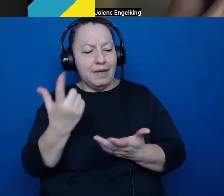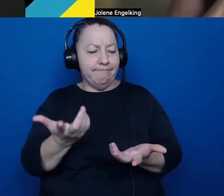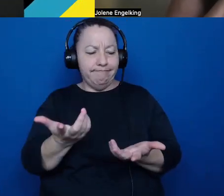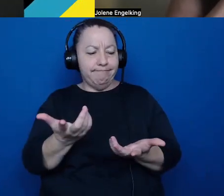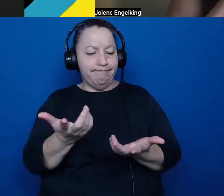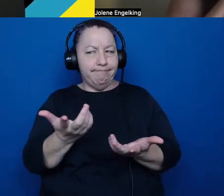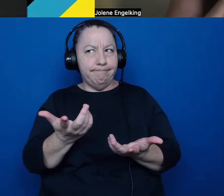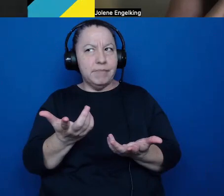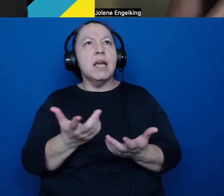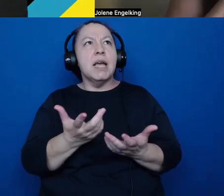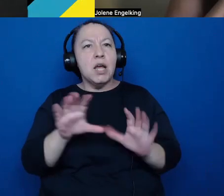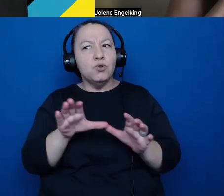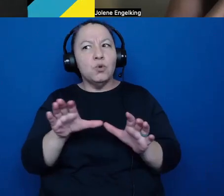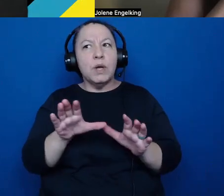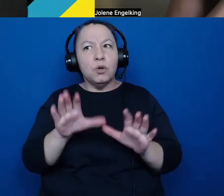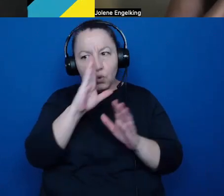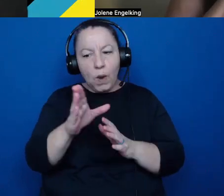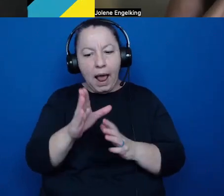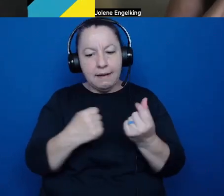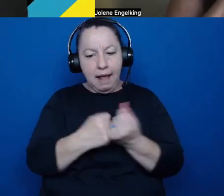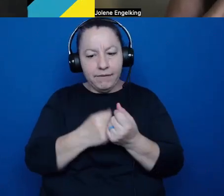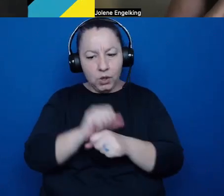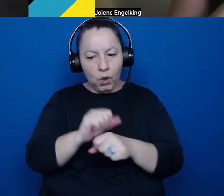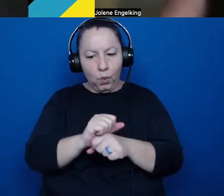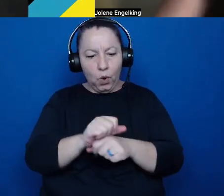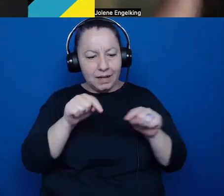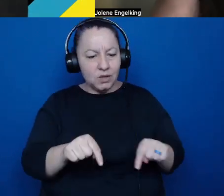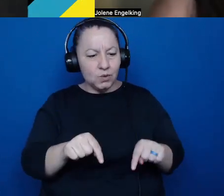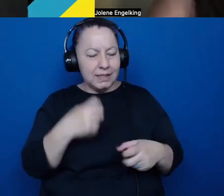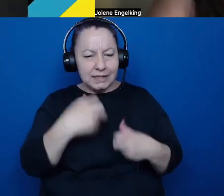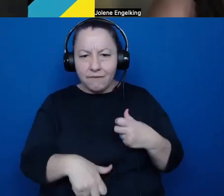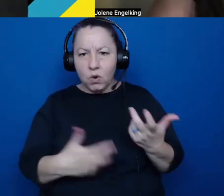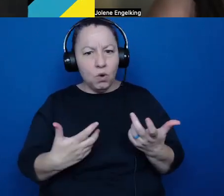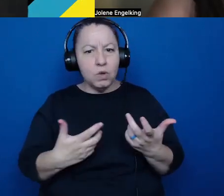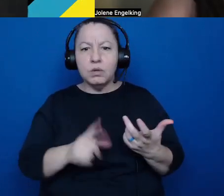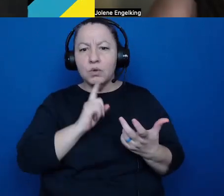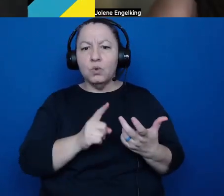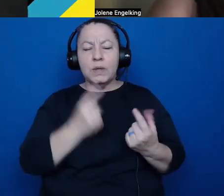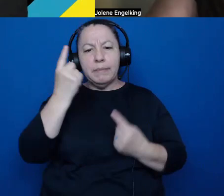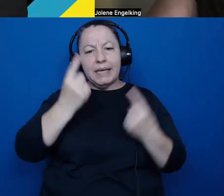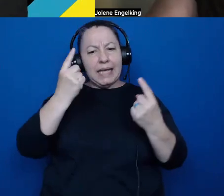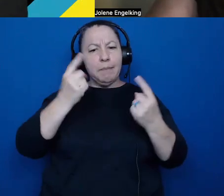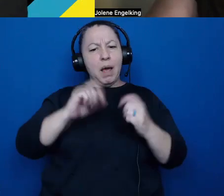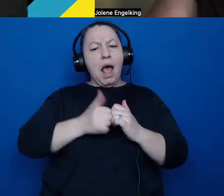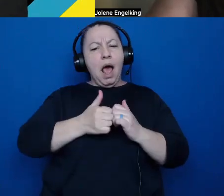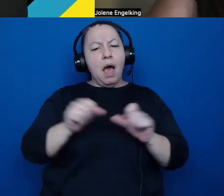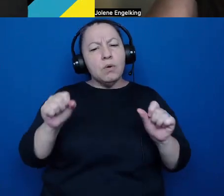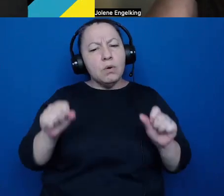in doing direct advocacy that it was difficult to really be thinking about how can